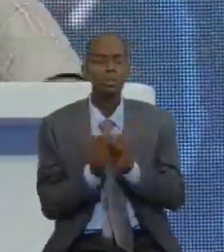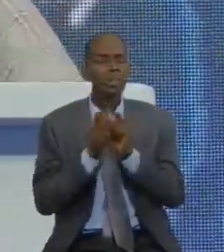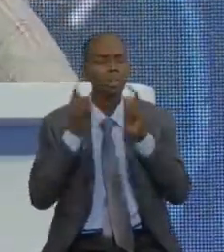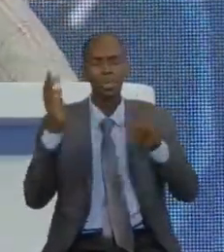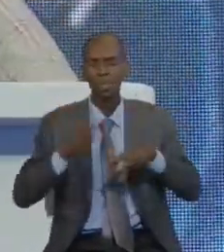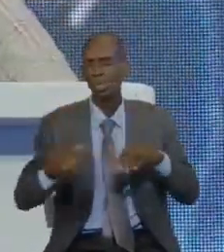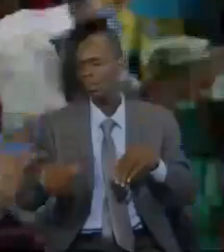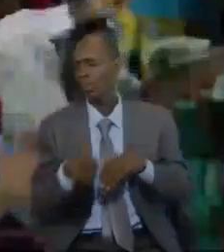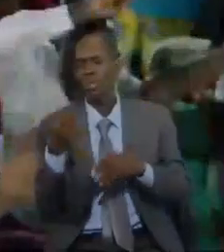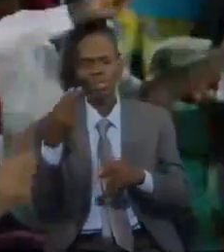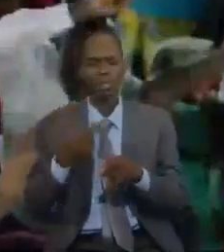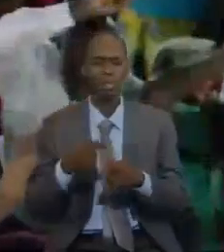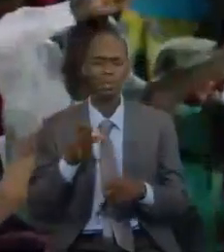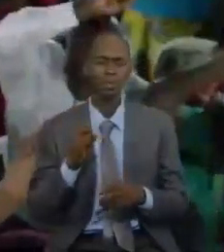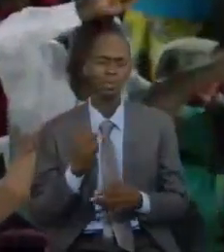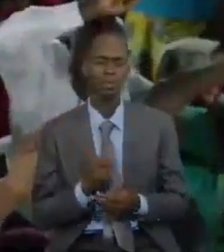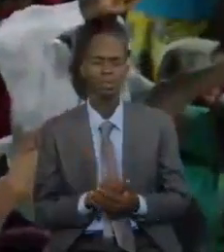other name.